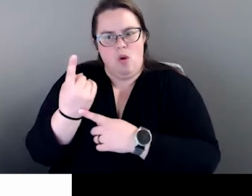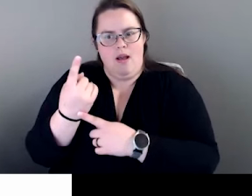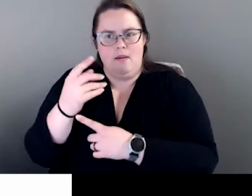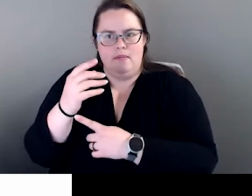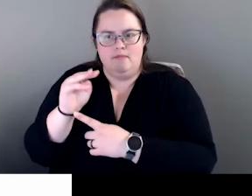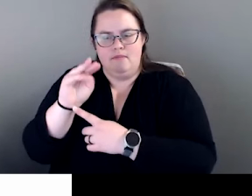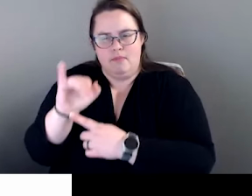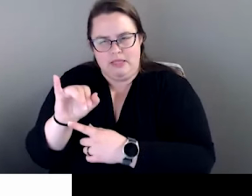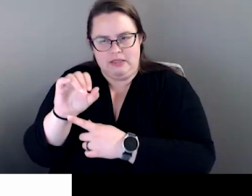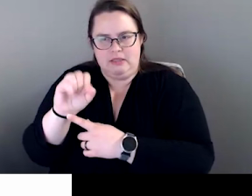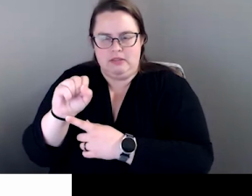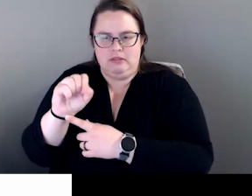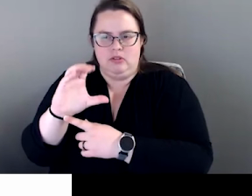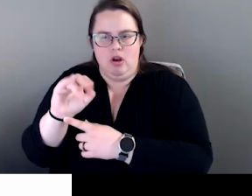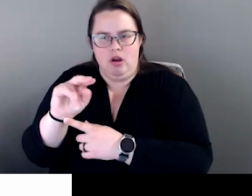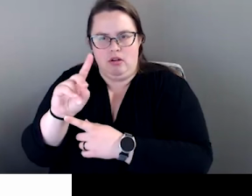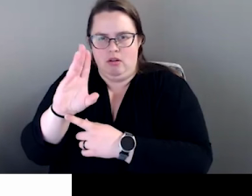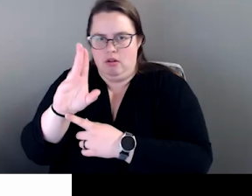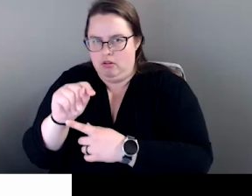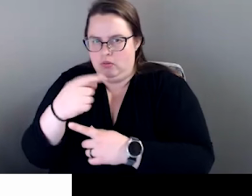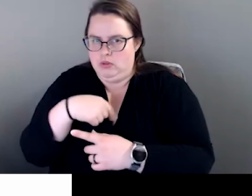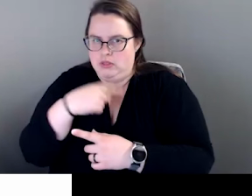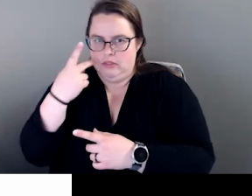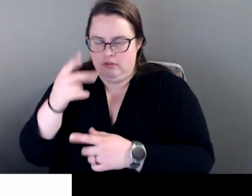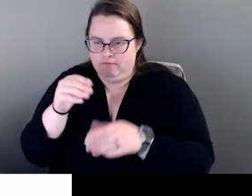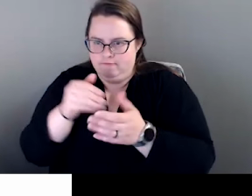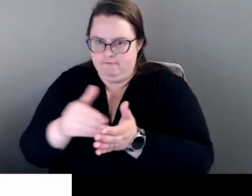on campus a lot more these days.